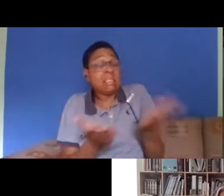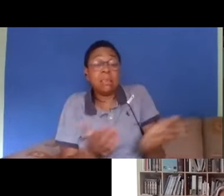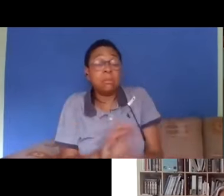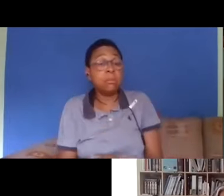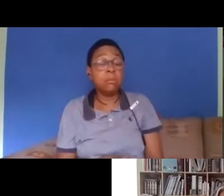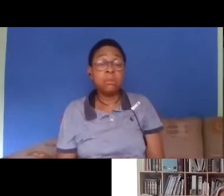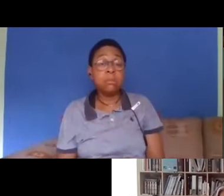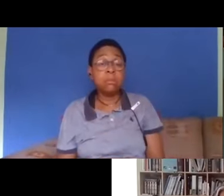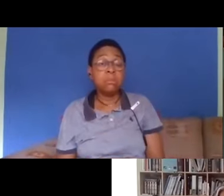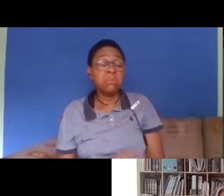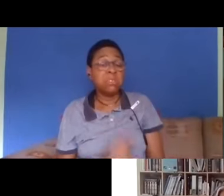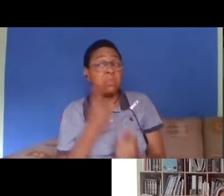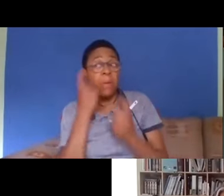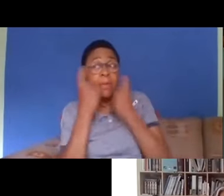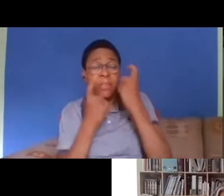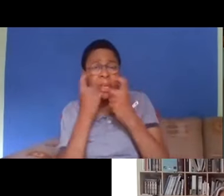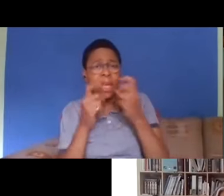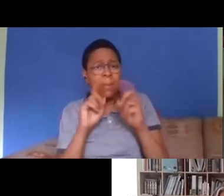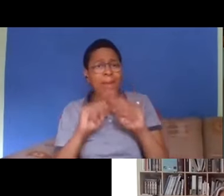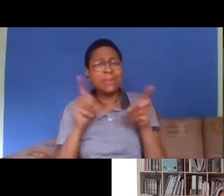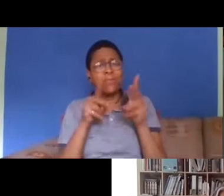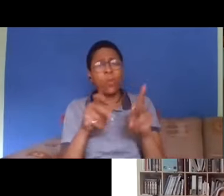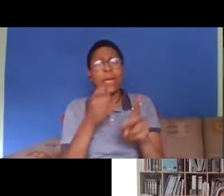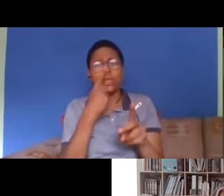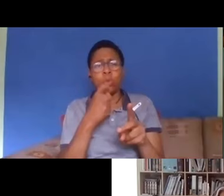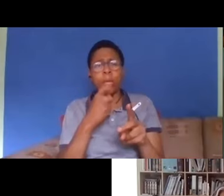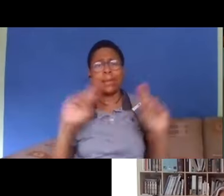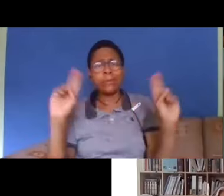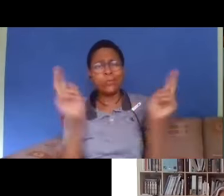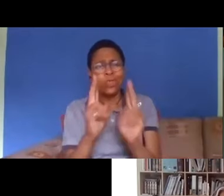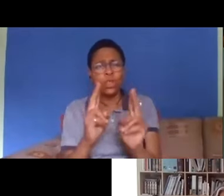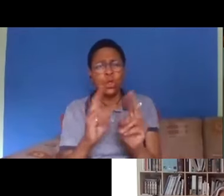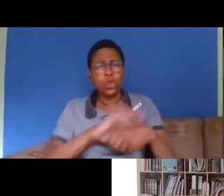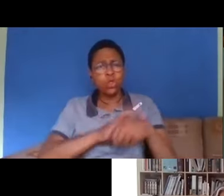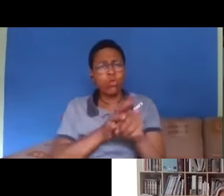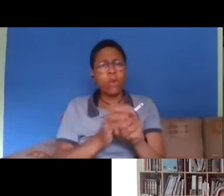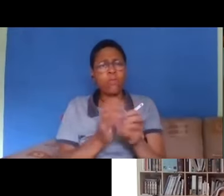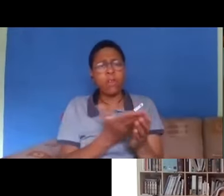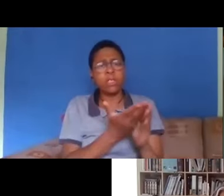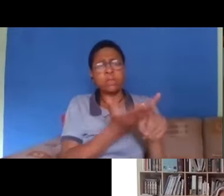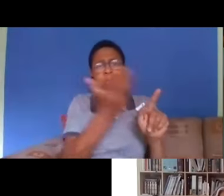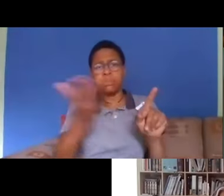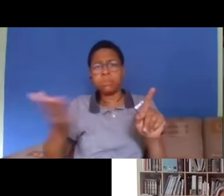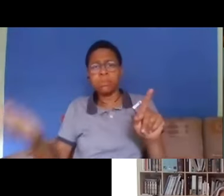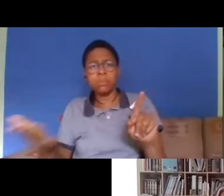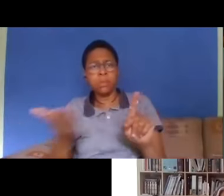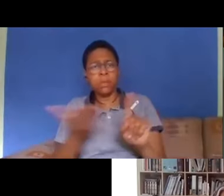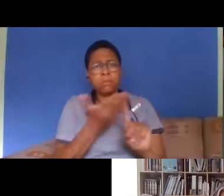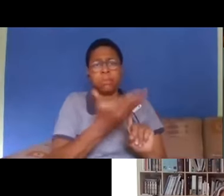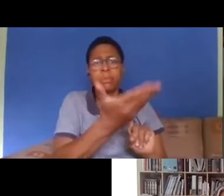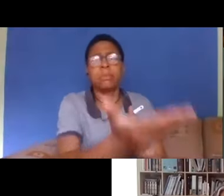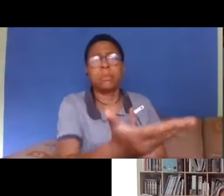reduce cross-contamination in from environments you don't know where the potential risk is.